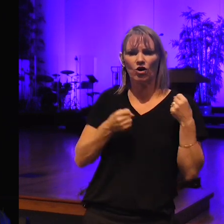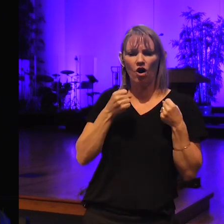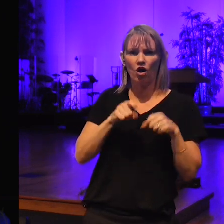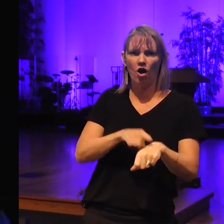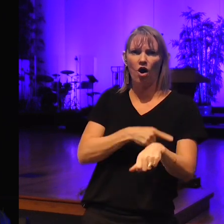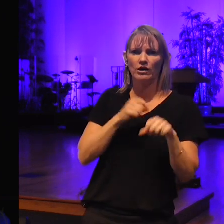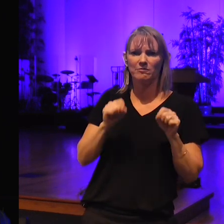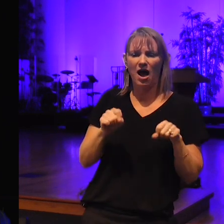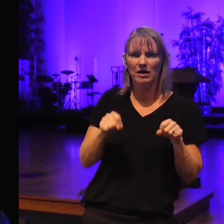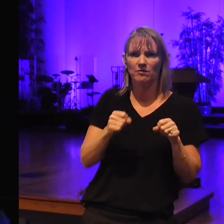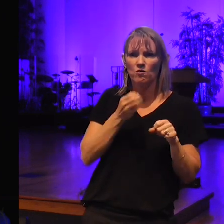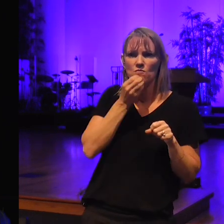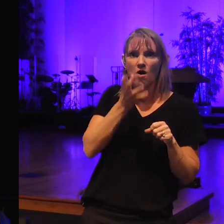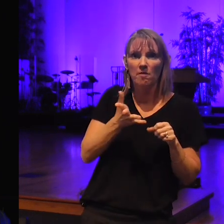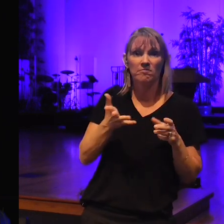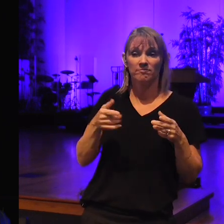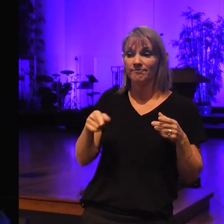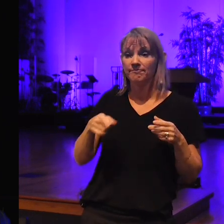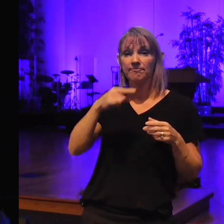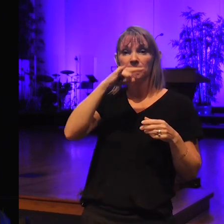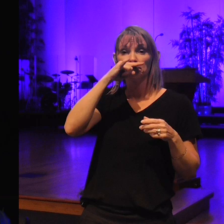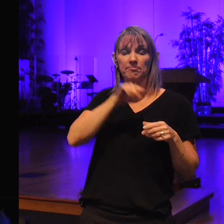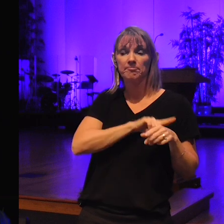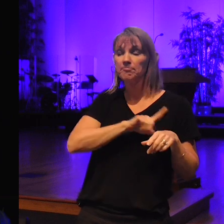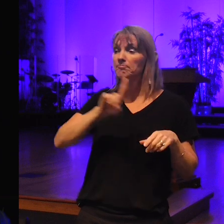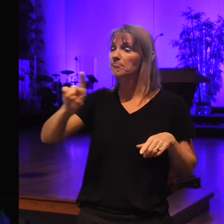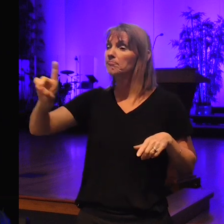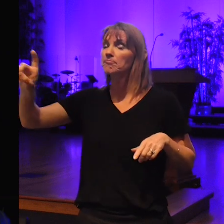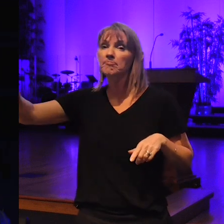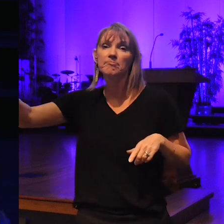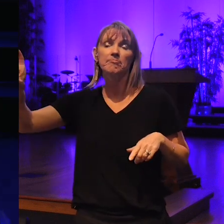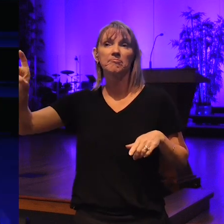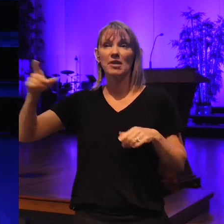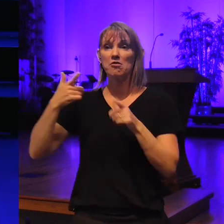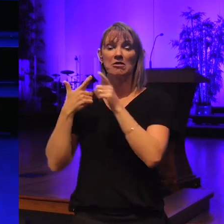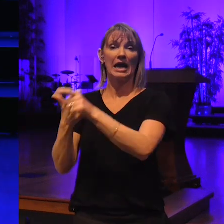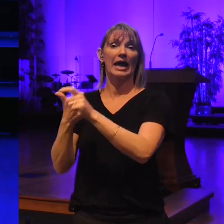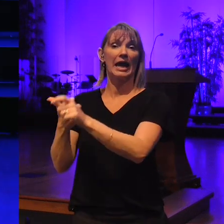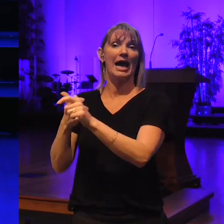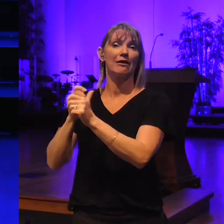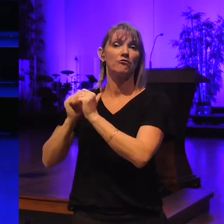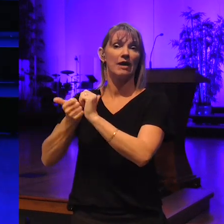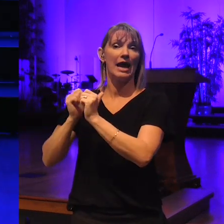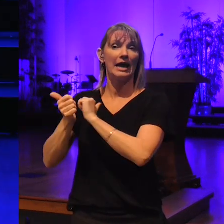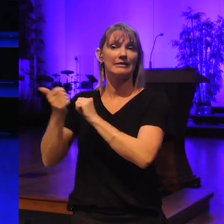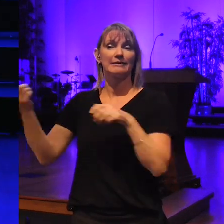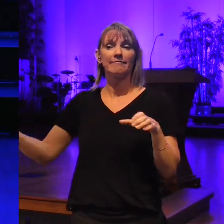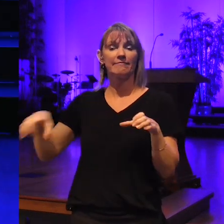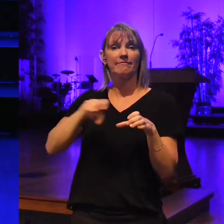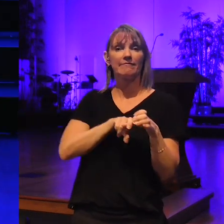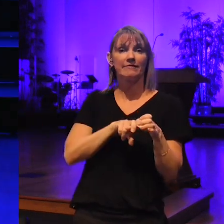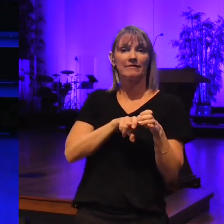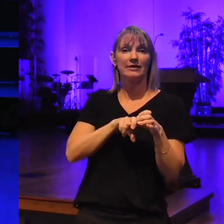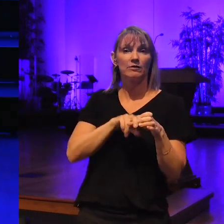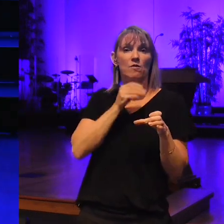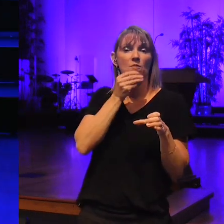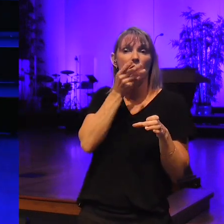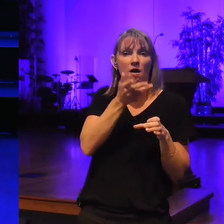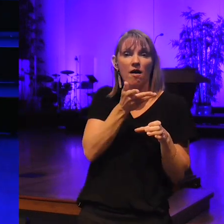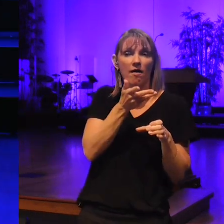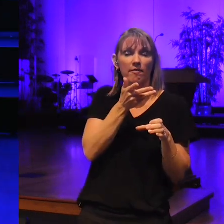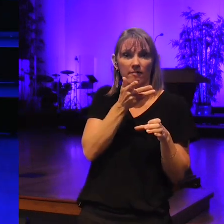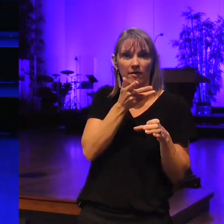warm. By God, the kid got out there with all the rest of them. They ran the race, got back in the car to get